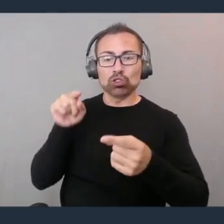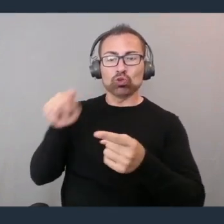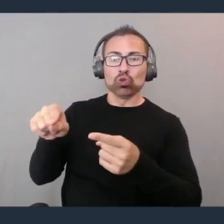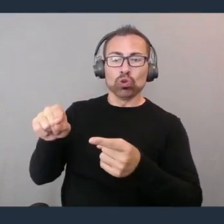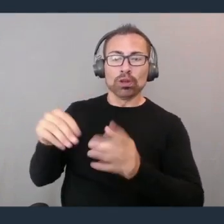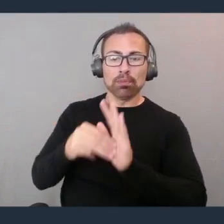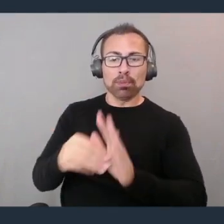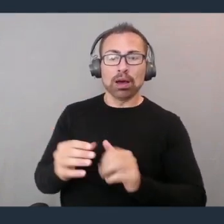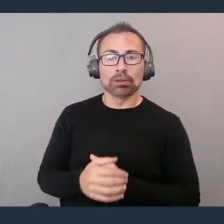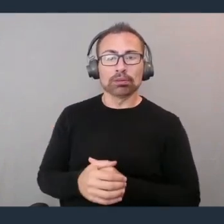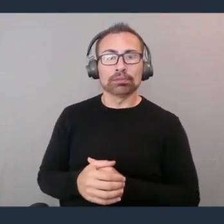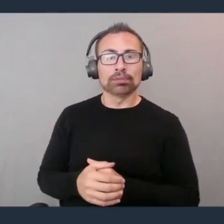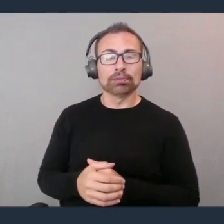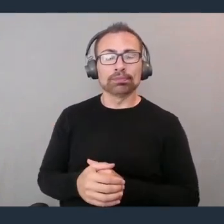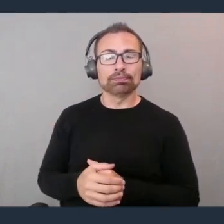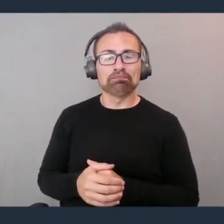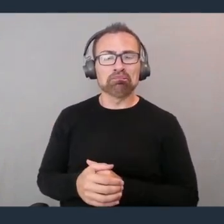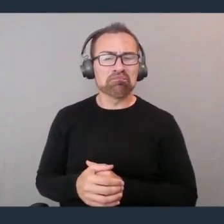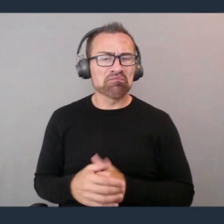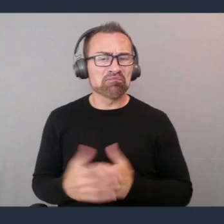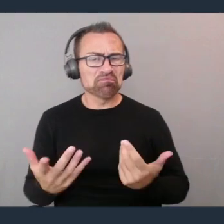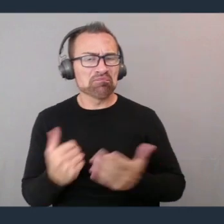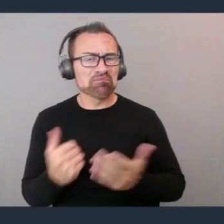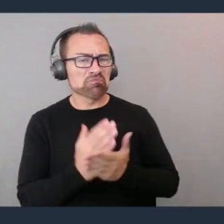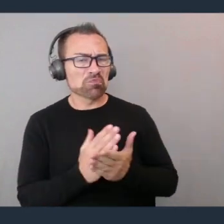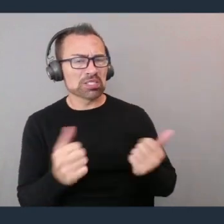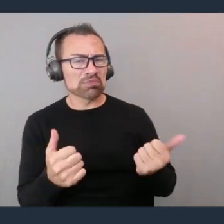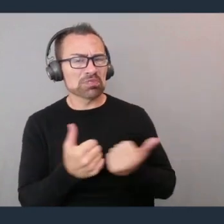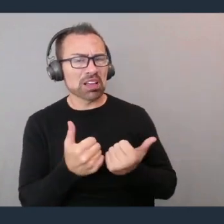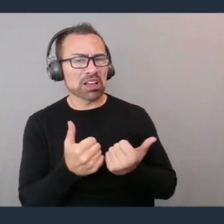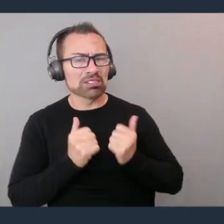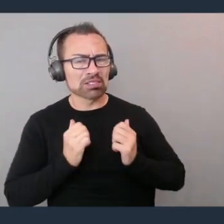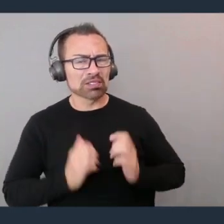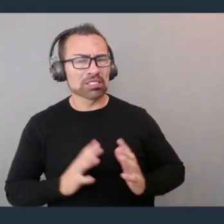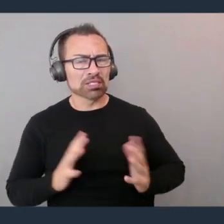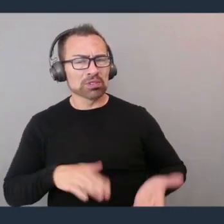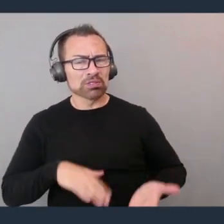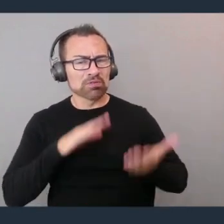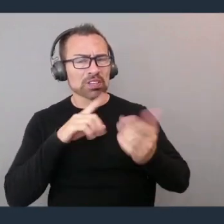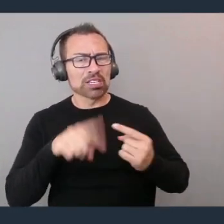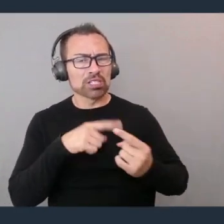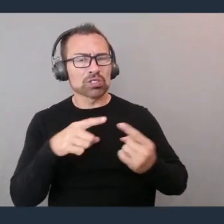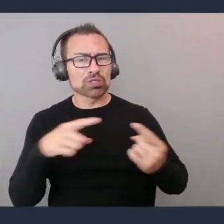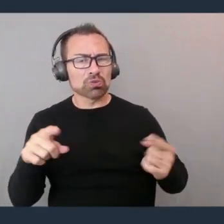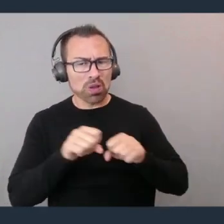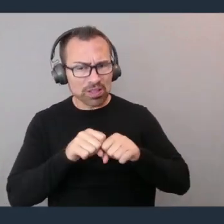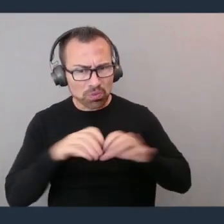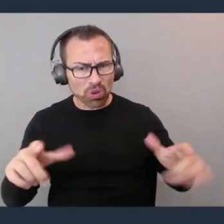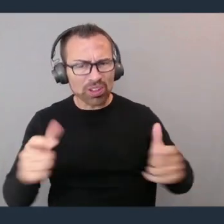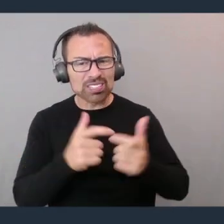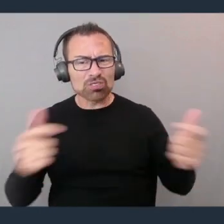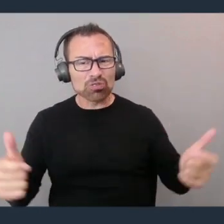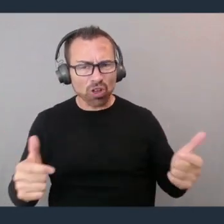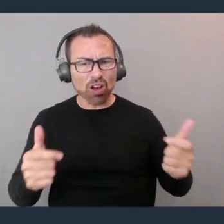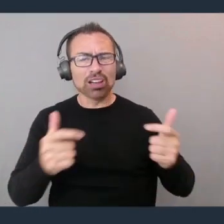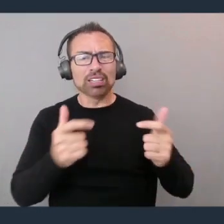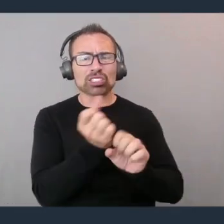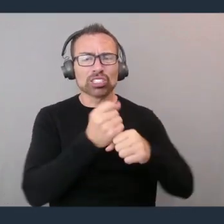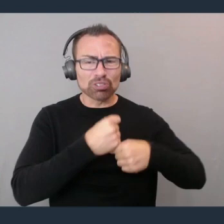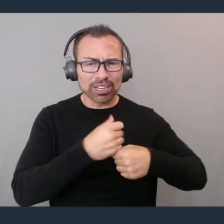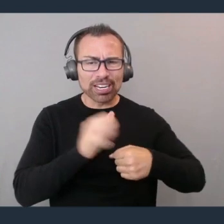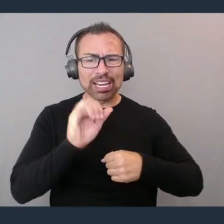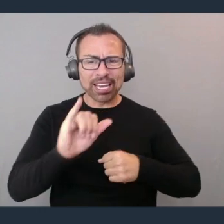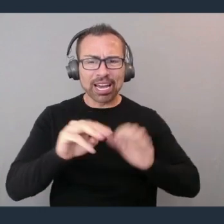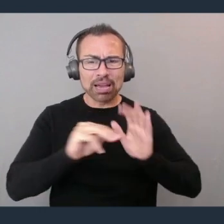So what are some of the challenges that customers face when deploying these very large generative AI models? Yeah, it's a great